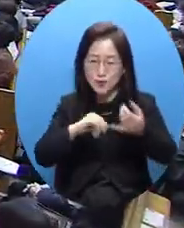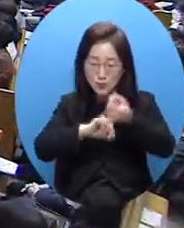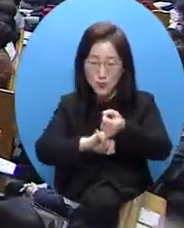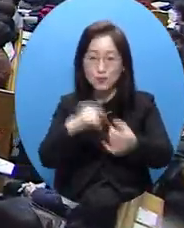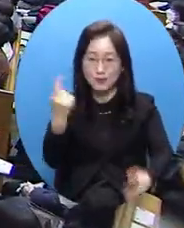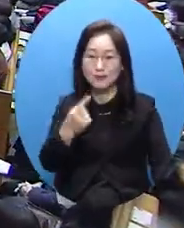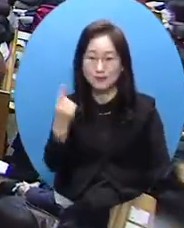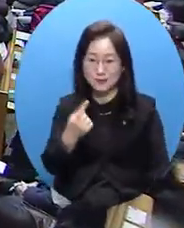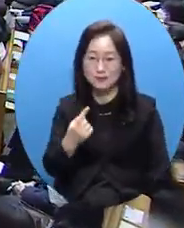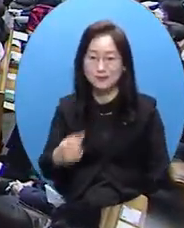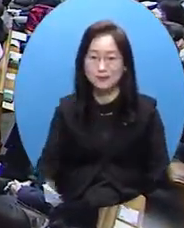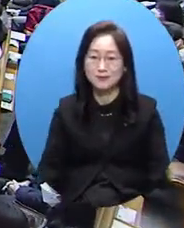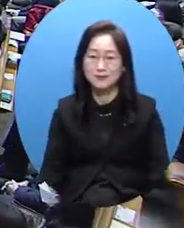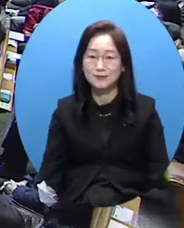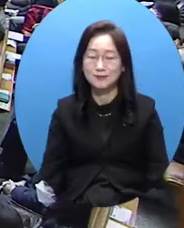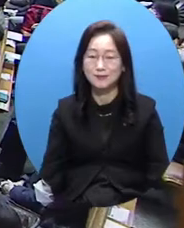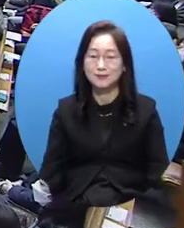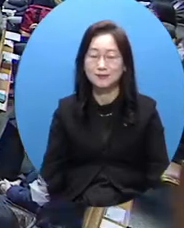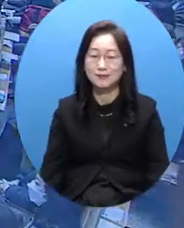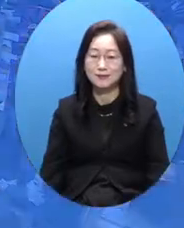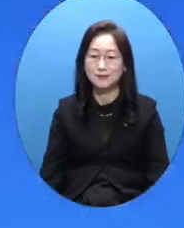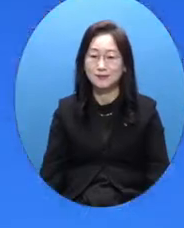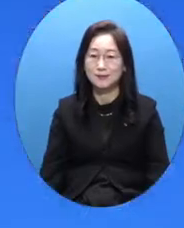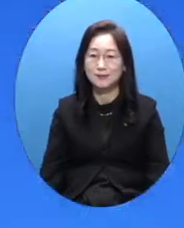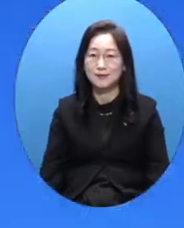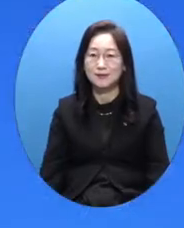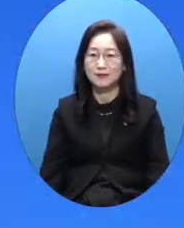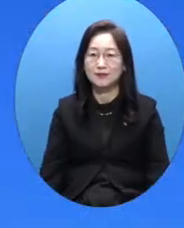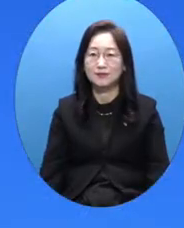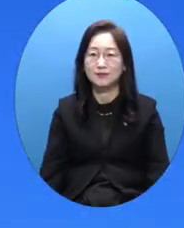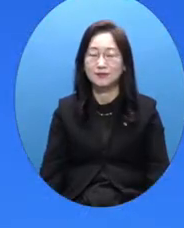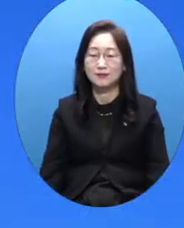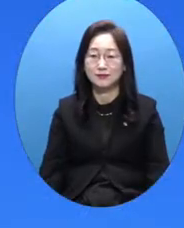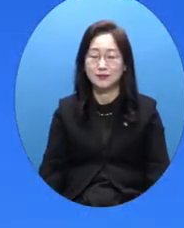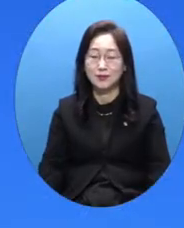good things will surely happen to all of us